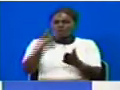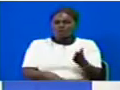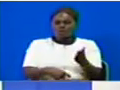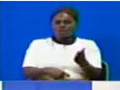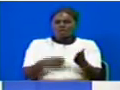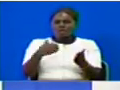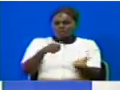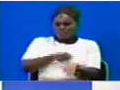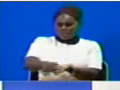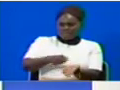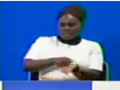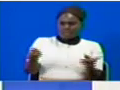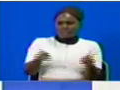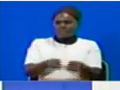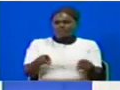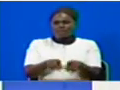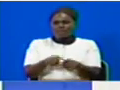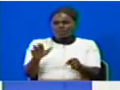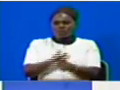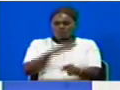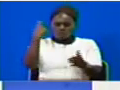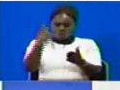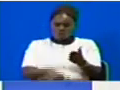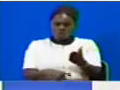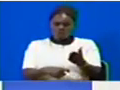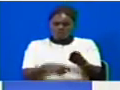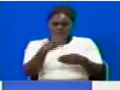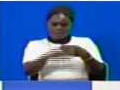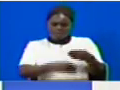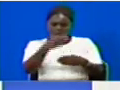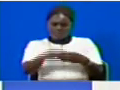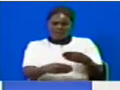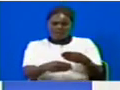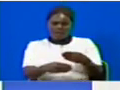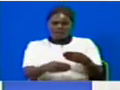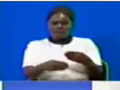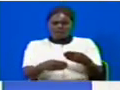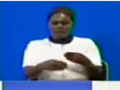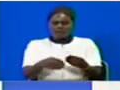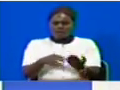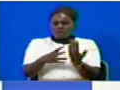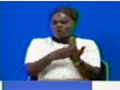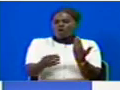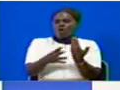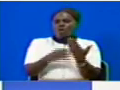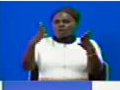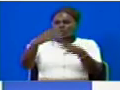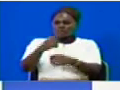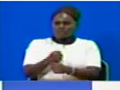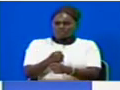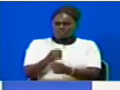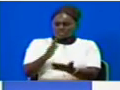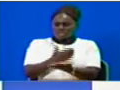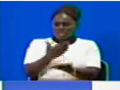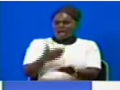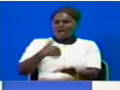alternative to printing and over full-priced original equipment manufacture cartridges. Although Copycat Limited holds a sizable market share